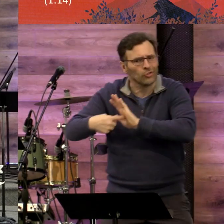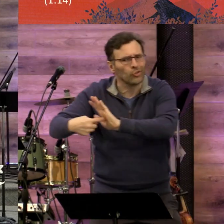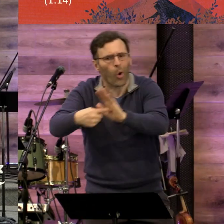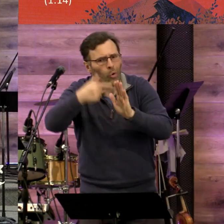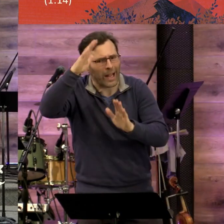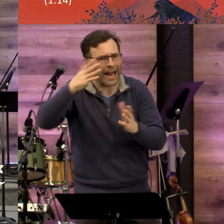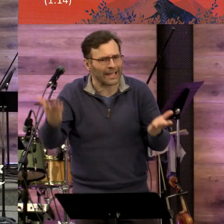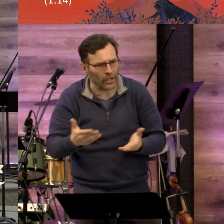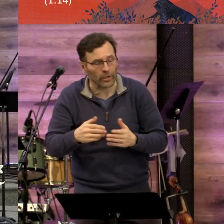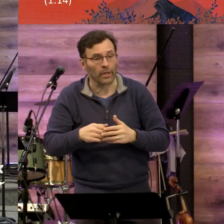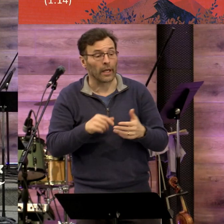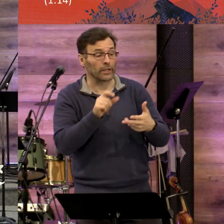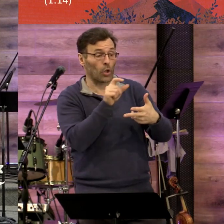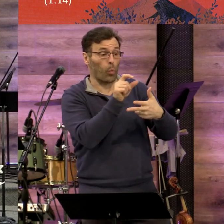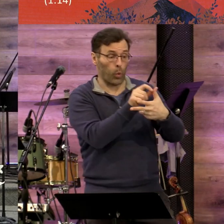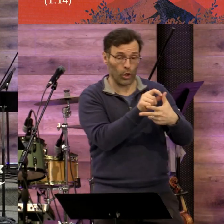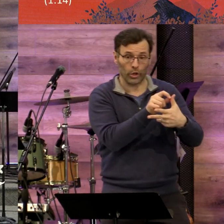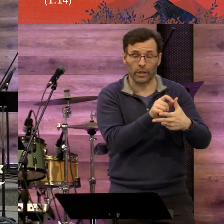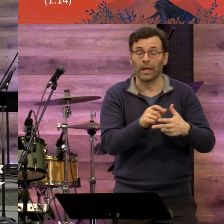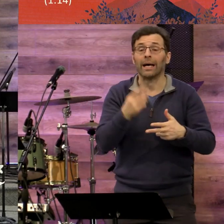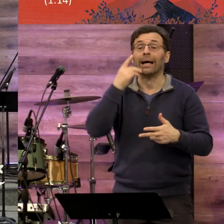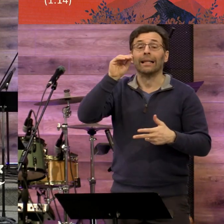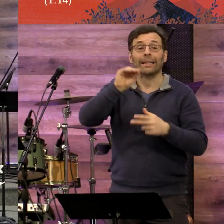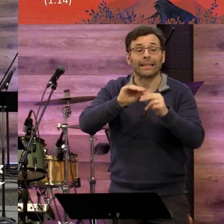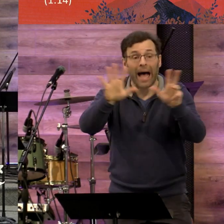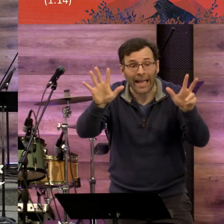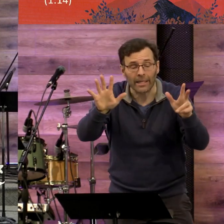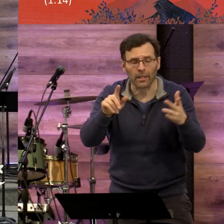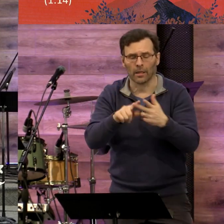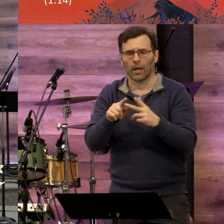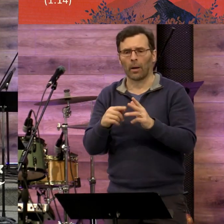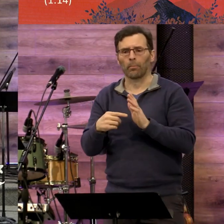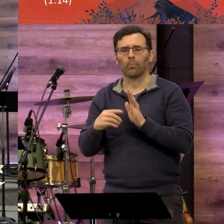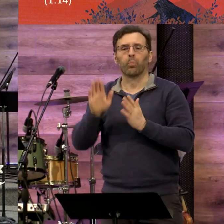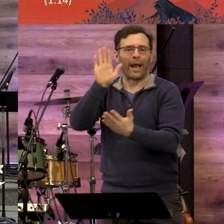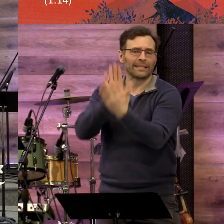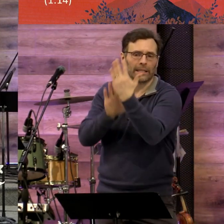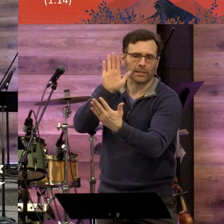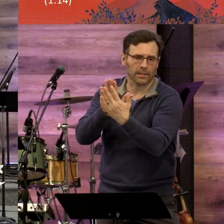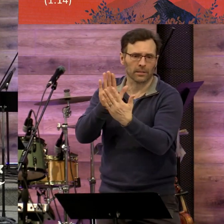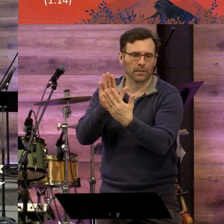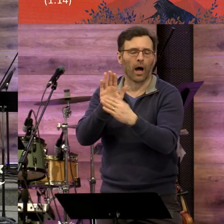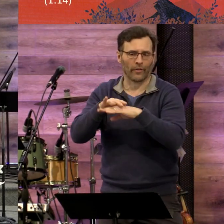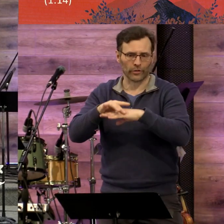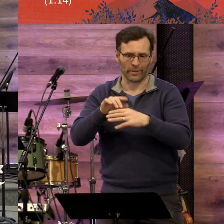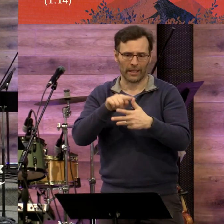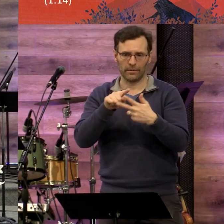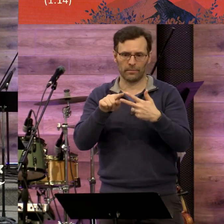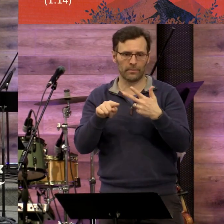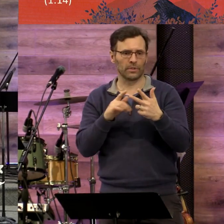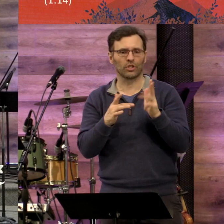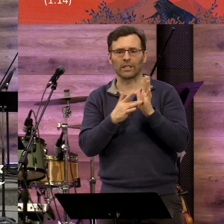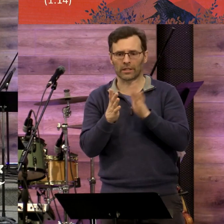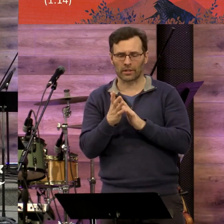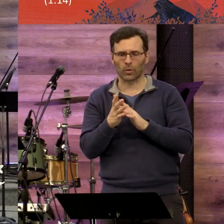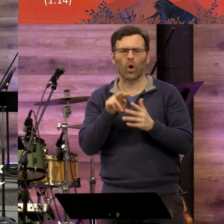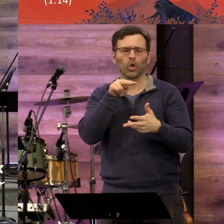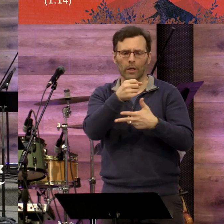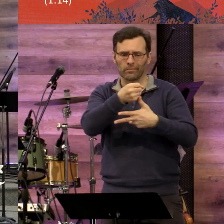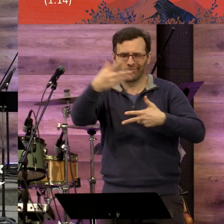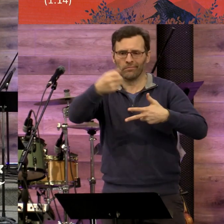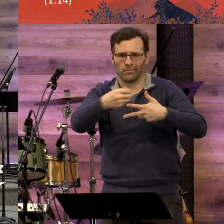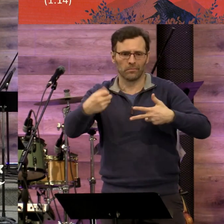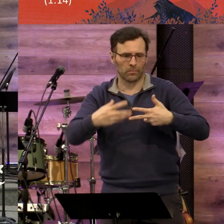us. So he's the word, he's the light, he's the presence of God or the tabernacle of God on this earth. That's who he is. Let's look at each of those, all